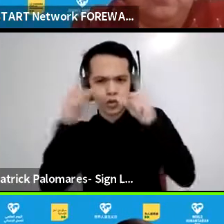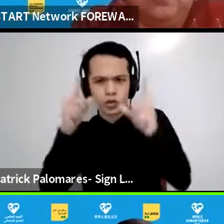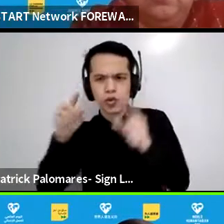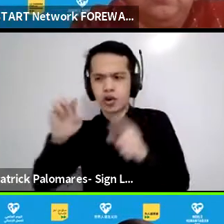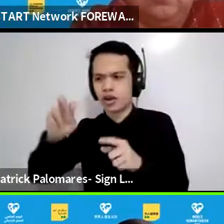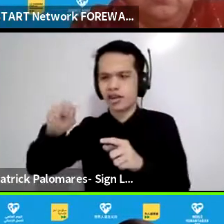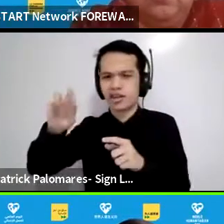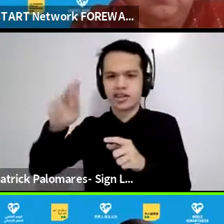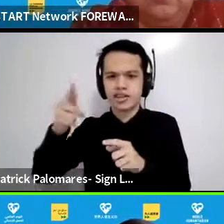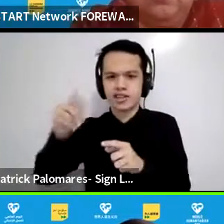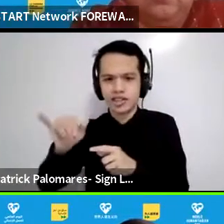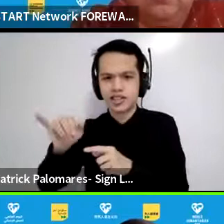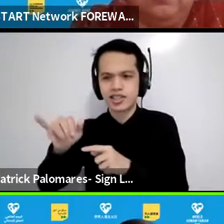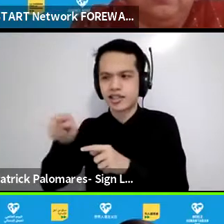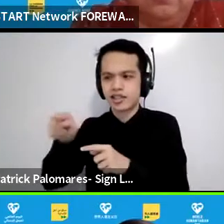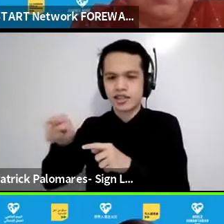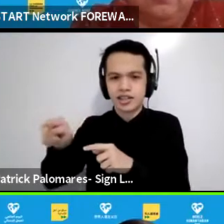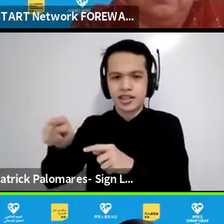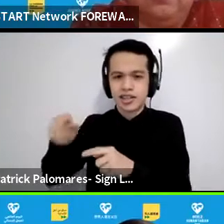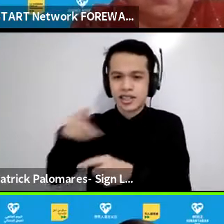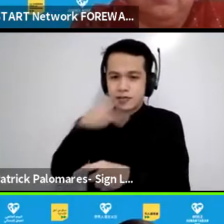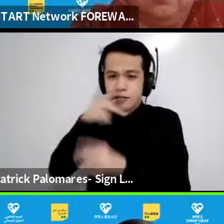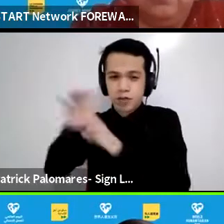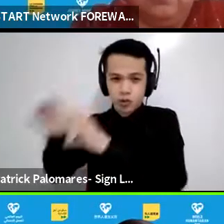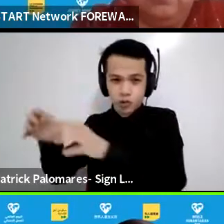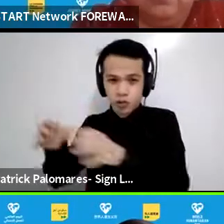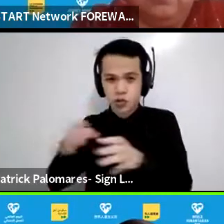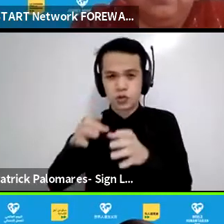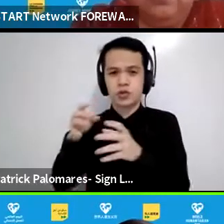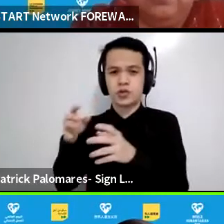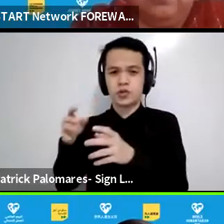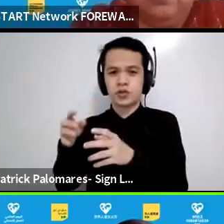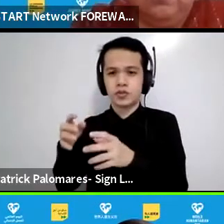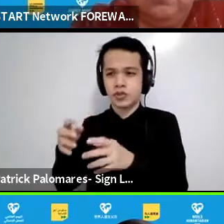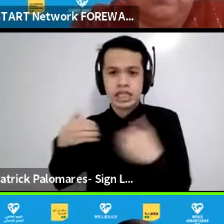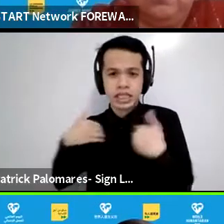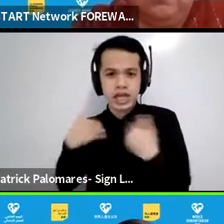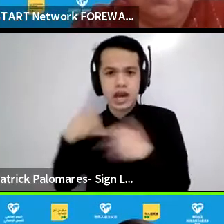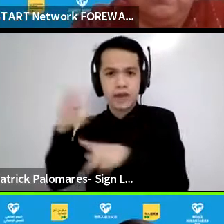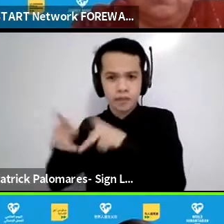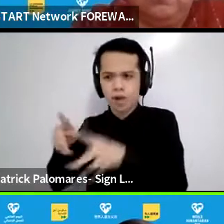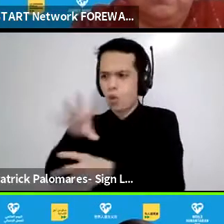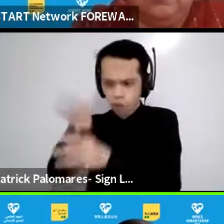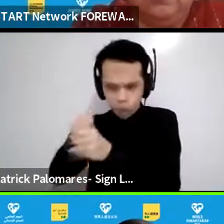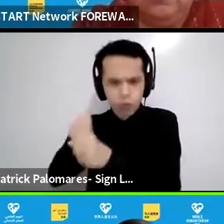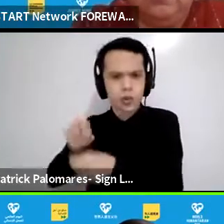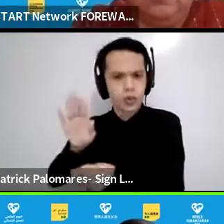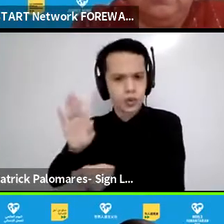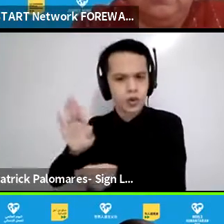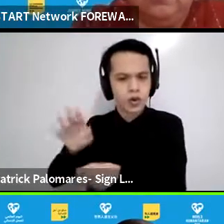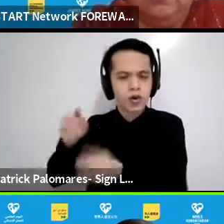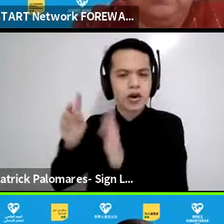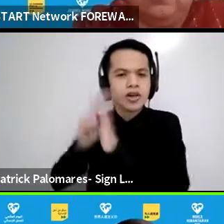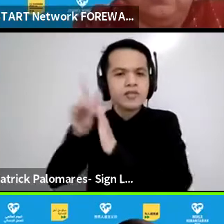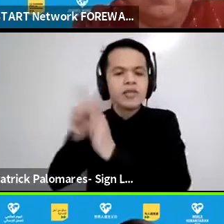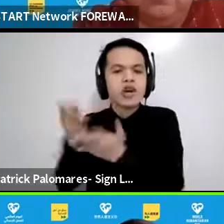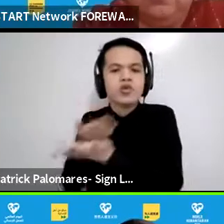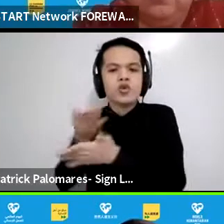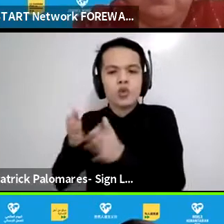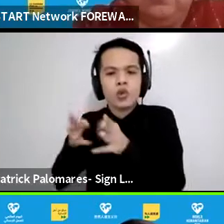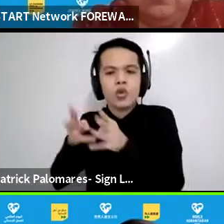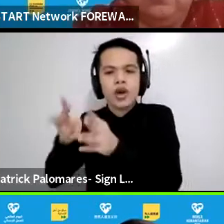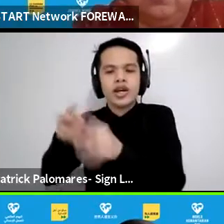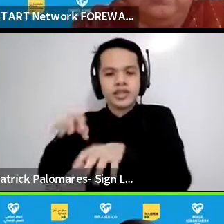and dynamism of the private sector and the young people actually involved in developing new ways of doing